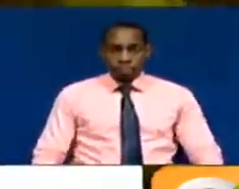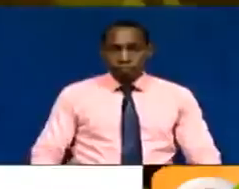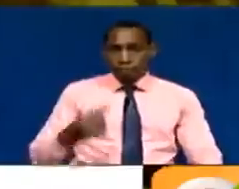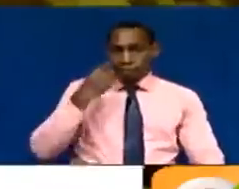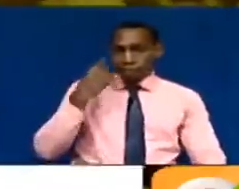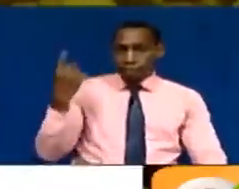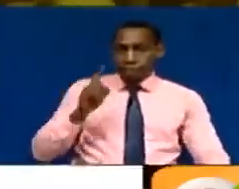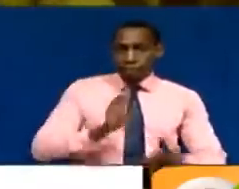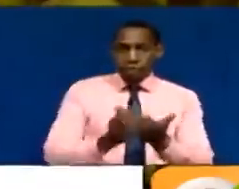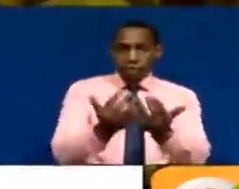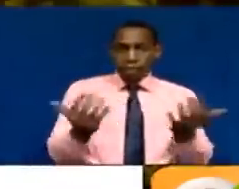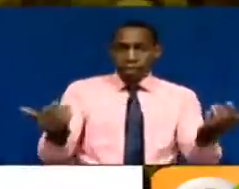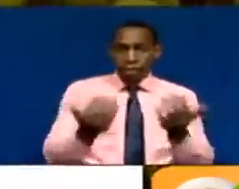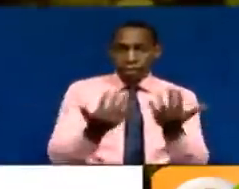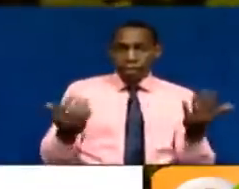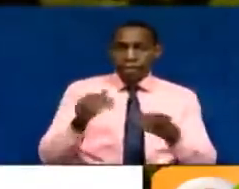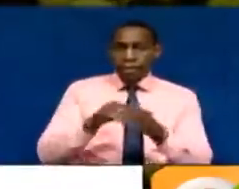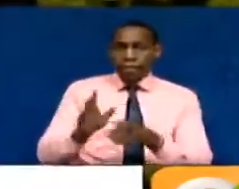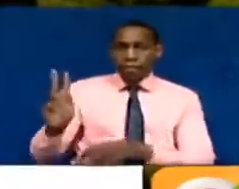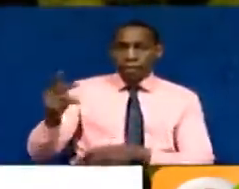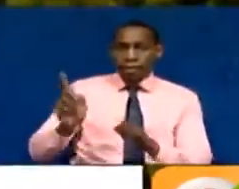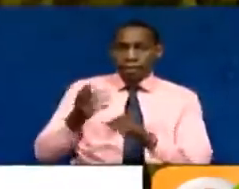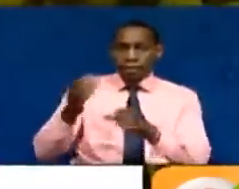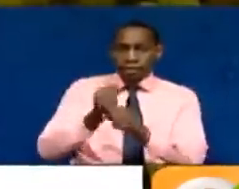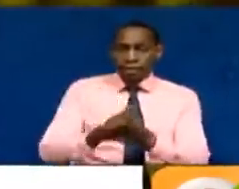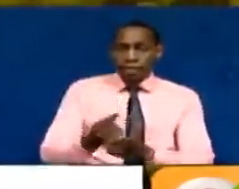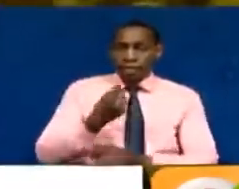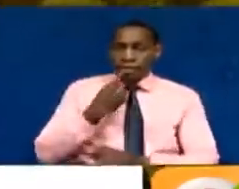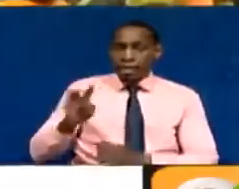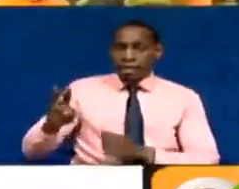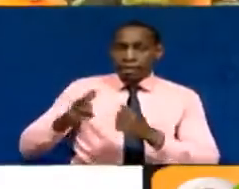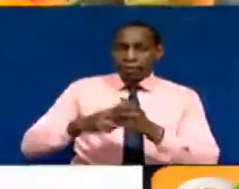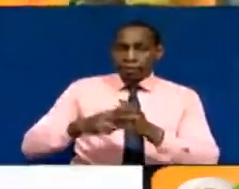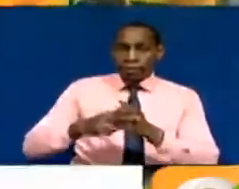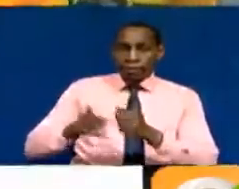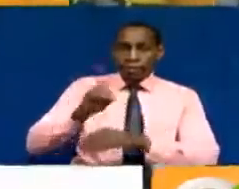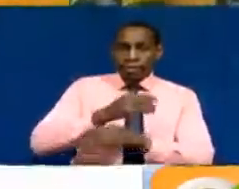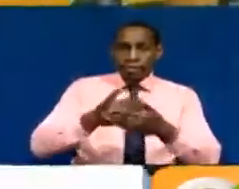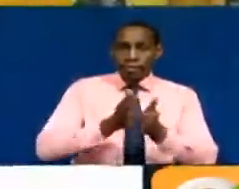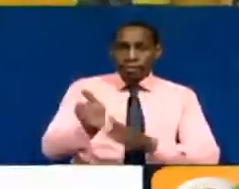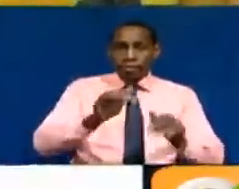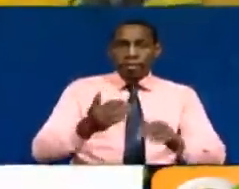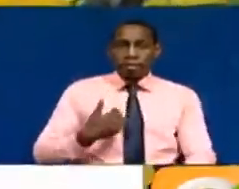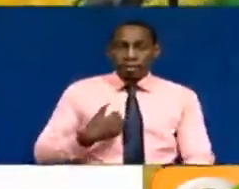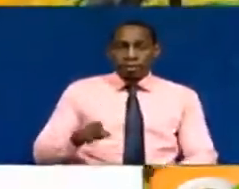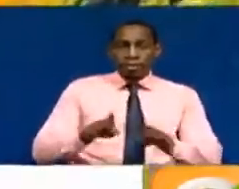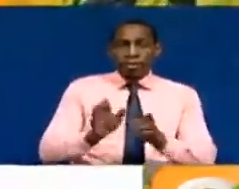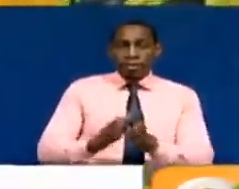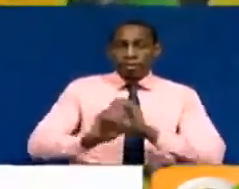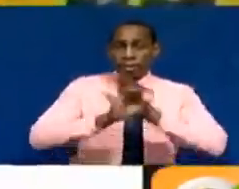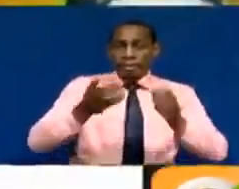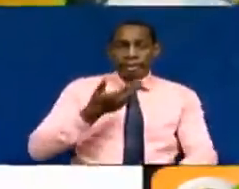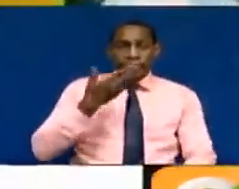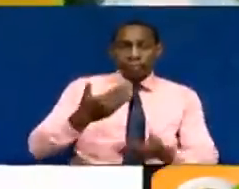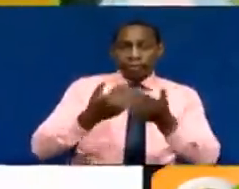It was a parade of the who is who in the Kenya Kwanza Alliance, 147 days to the general election, an apparent